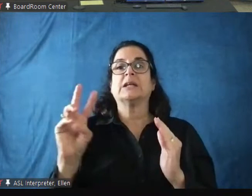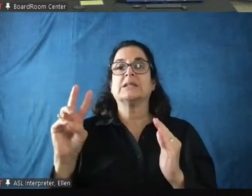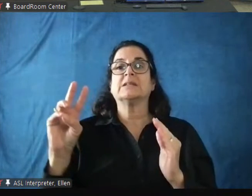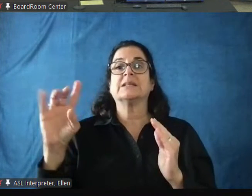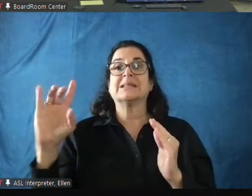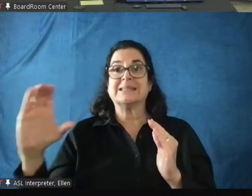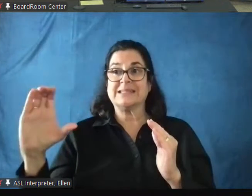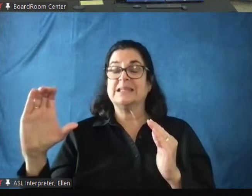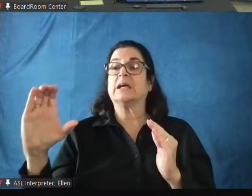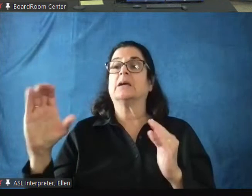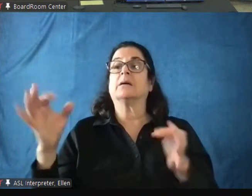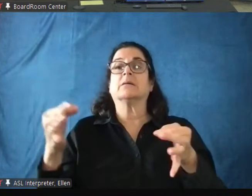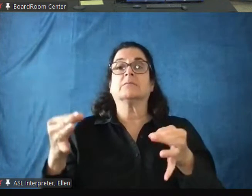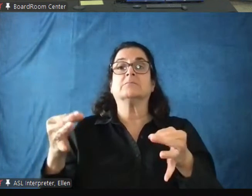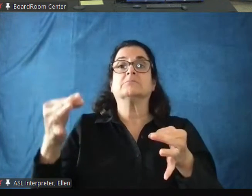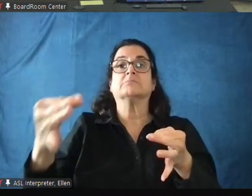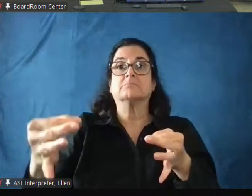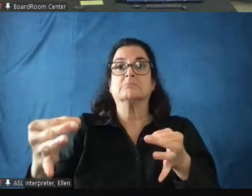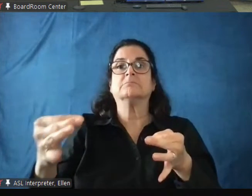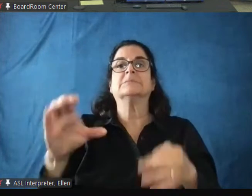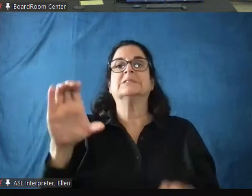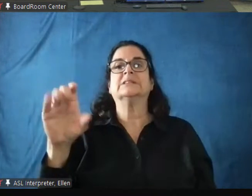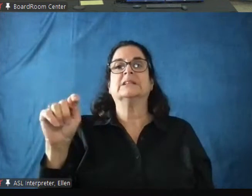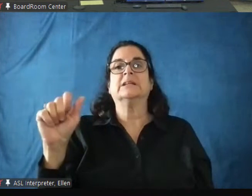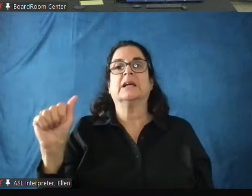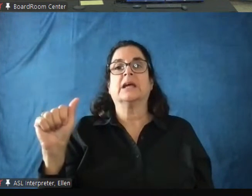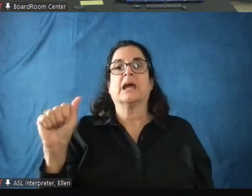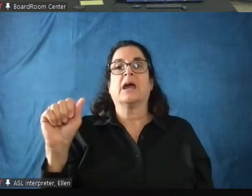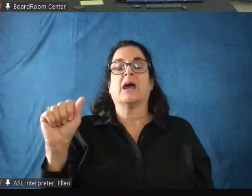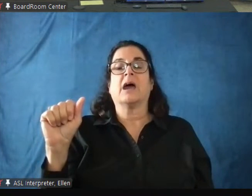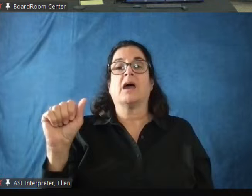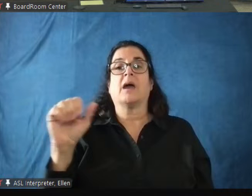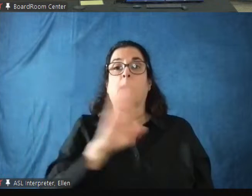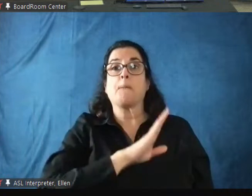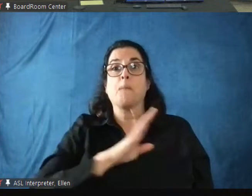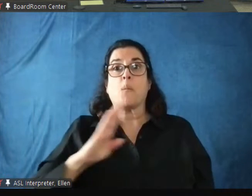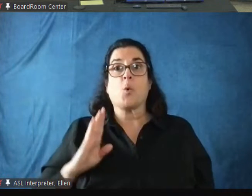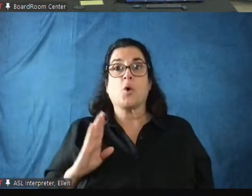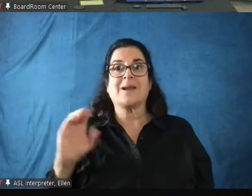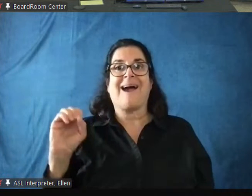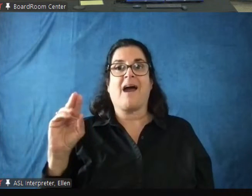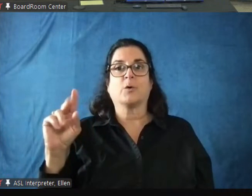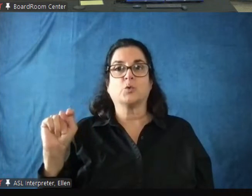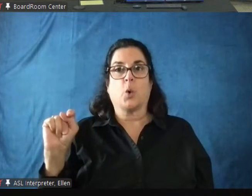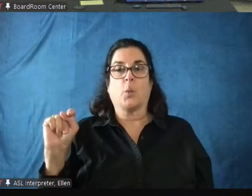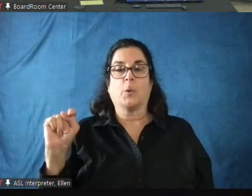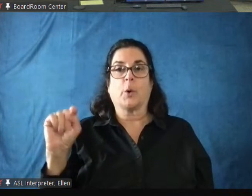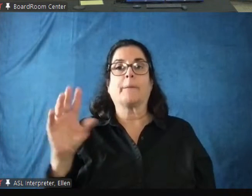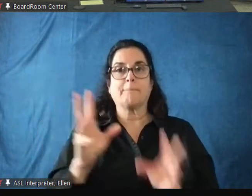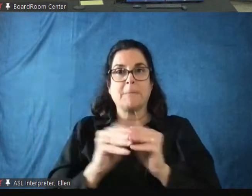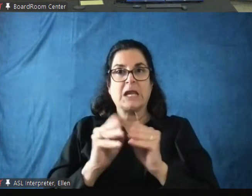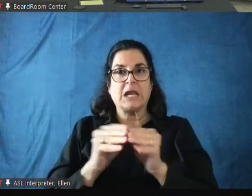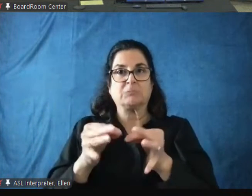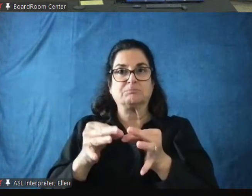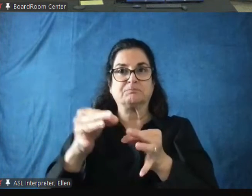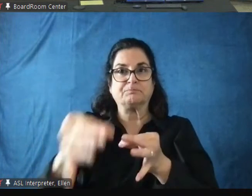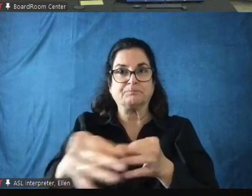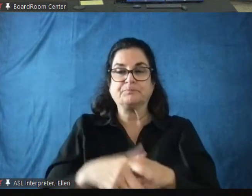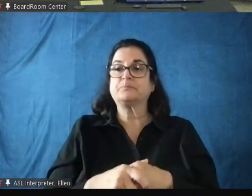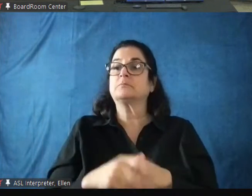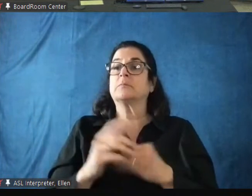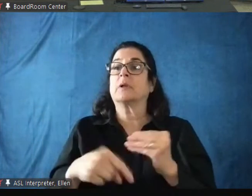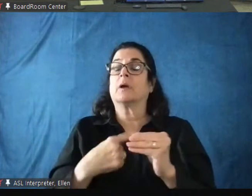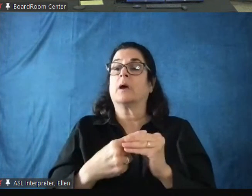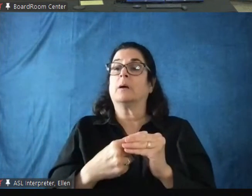be deferred to the Chicago Transit Board's October meeting. Thank you, Kent. In connection with board